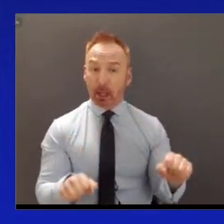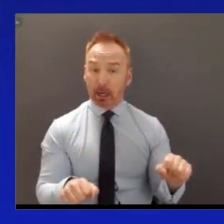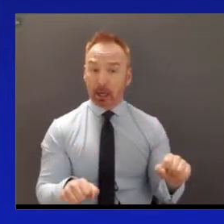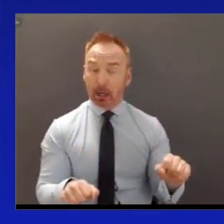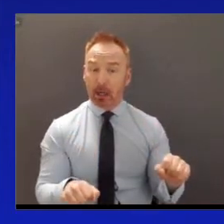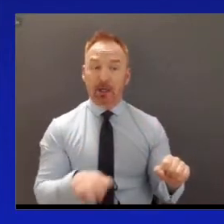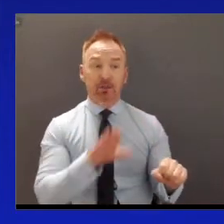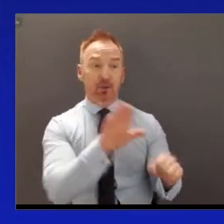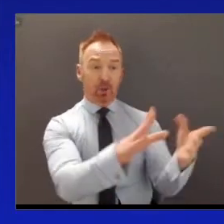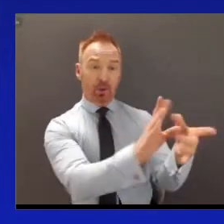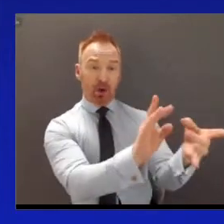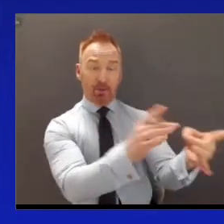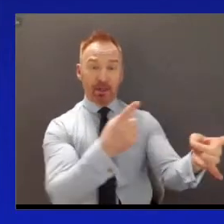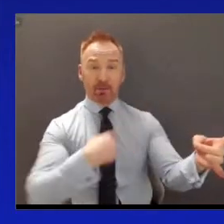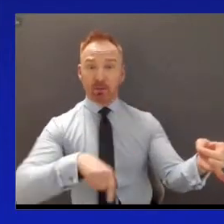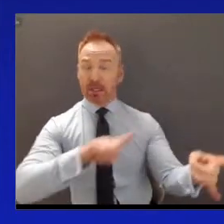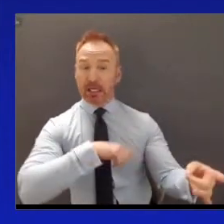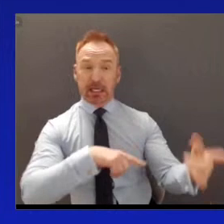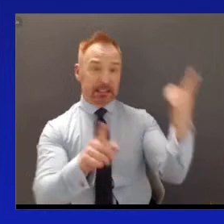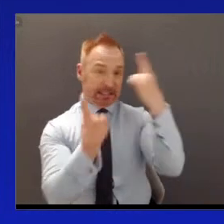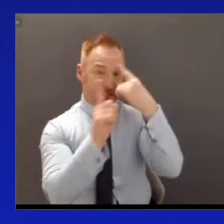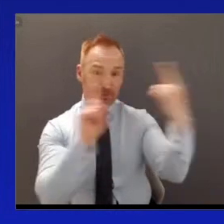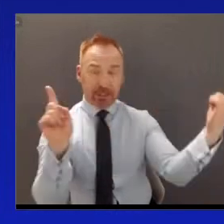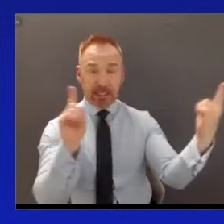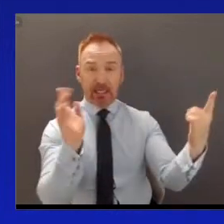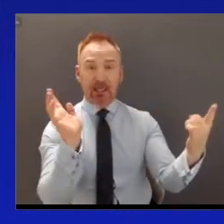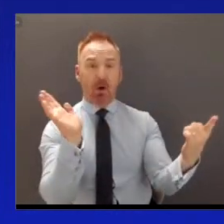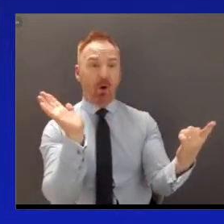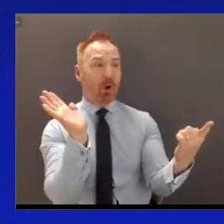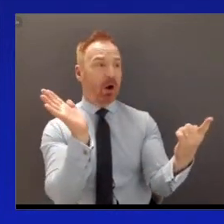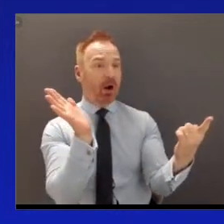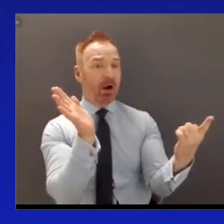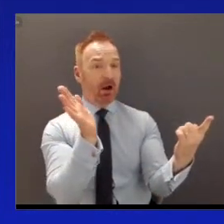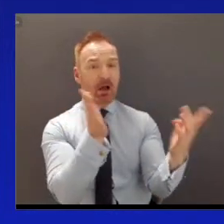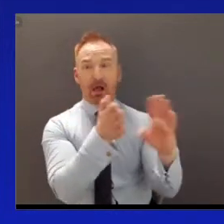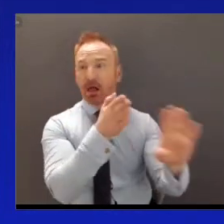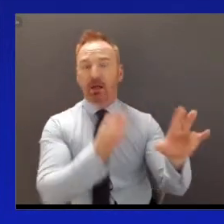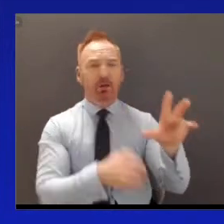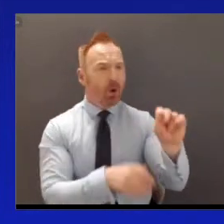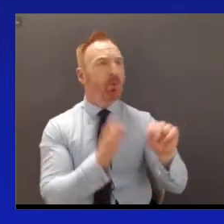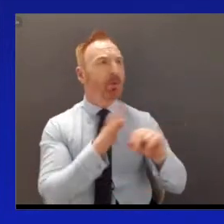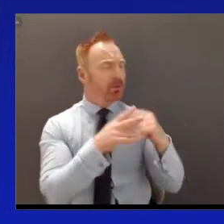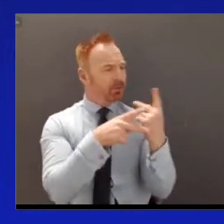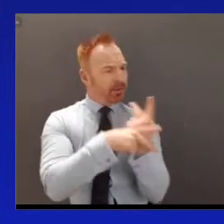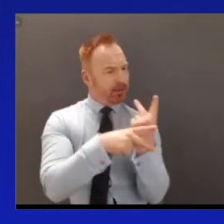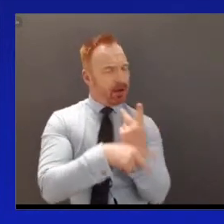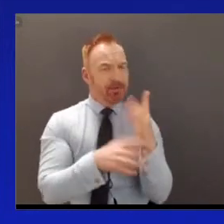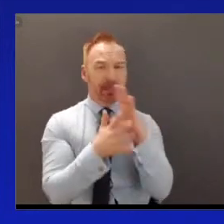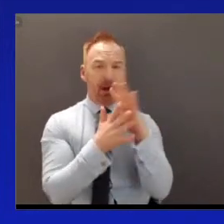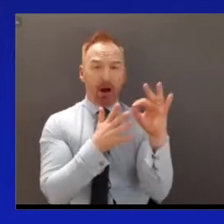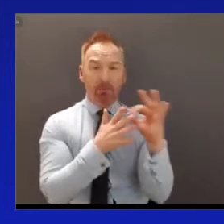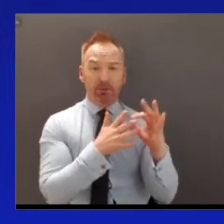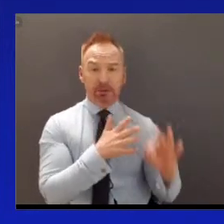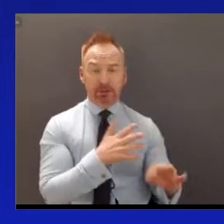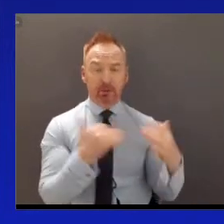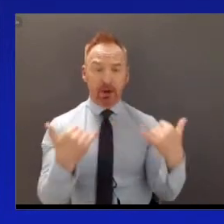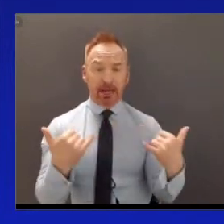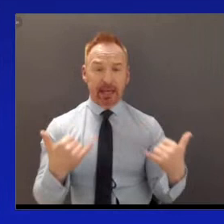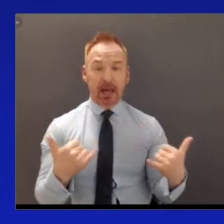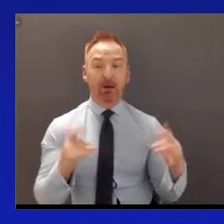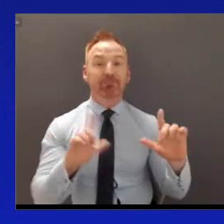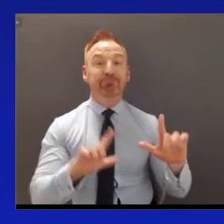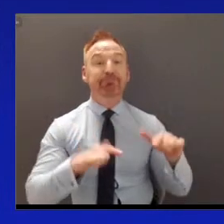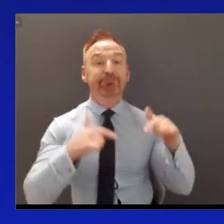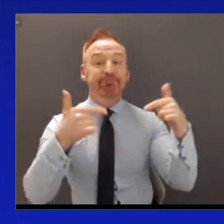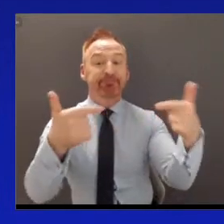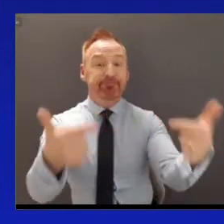rejecting what you're saying, but we're working at all these options right now, including the other idea from your